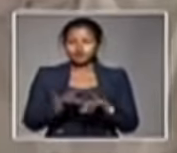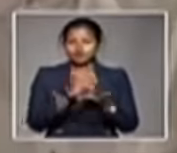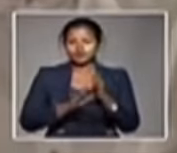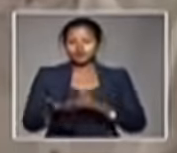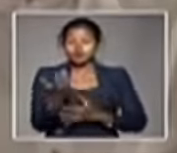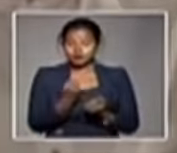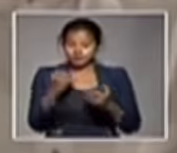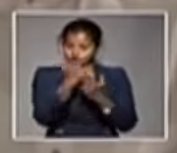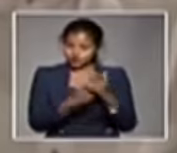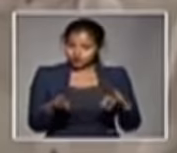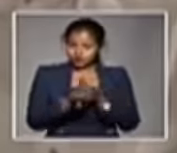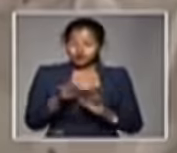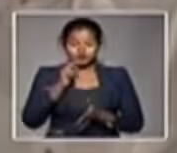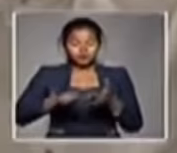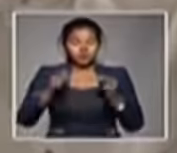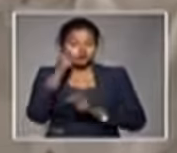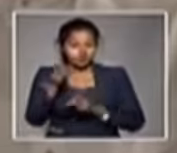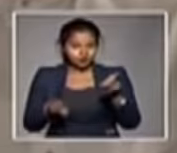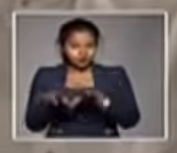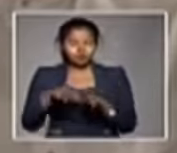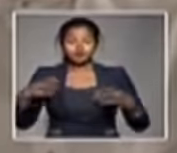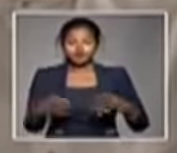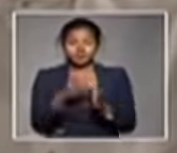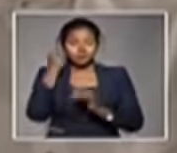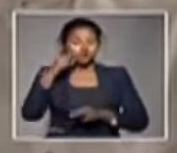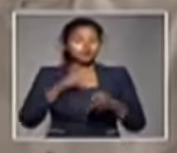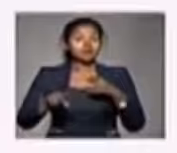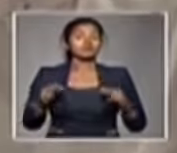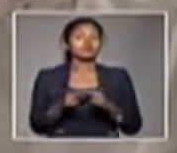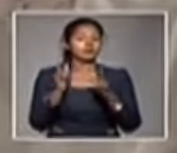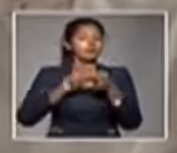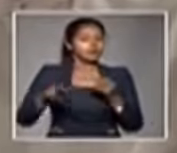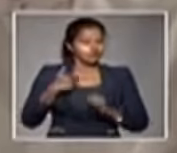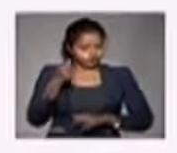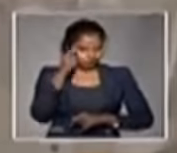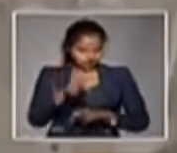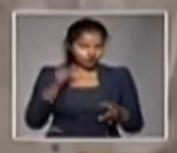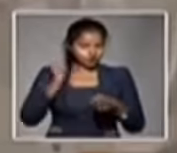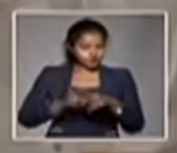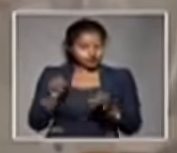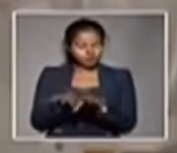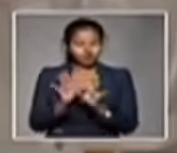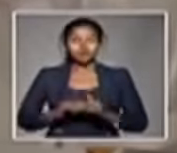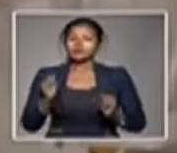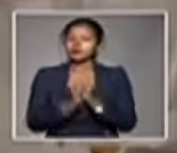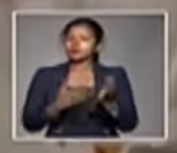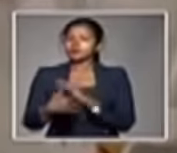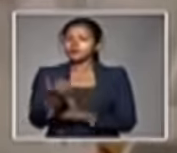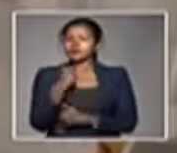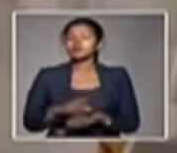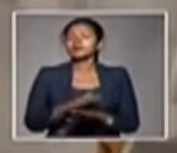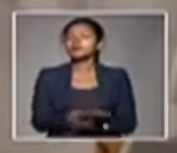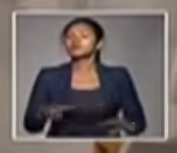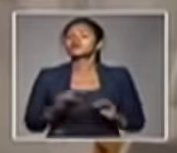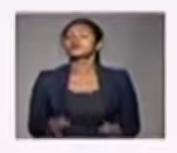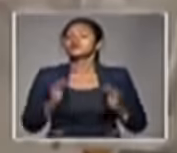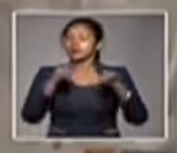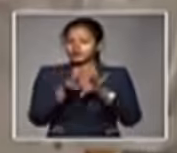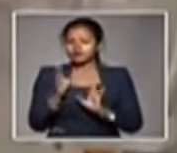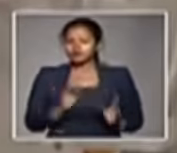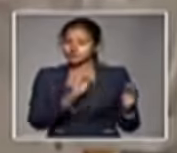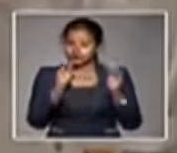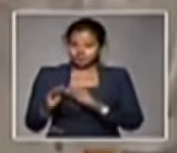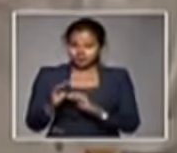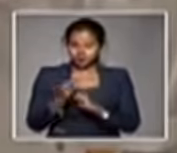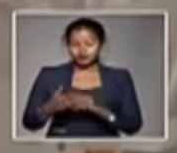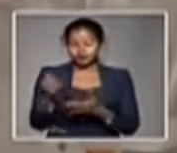action against the members who went against the party decision in Parliament. We also decided to strengthen our activities at grassroots levels after normalcy is